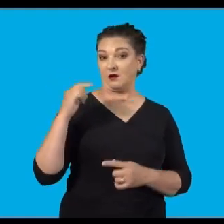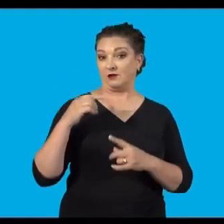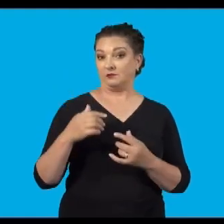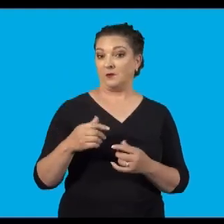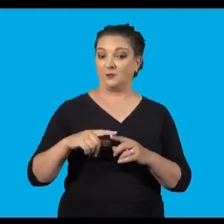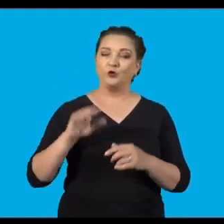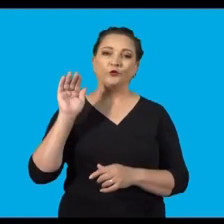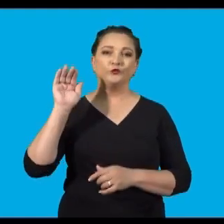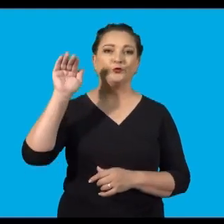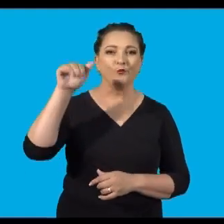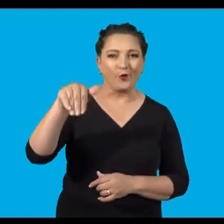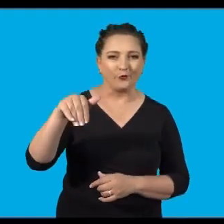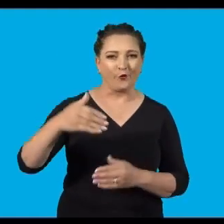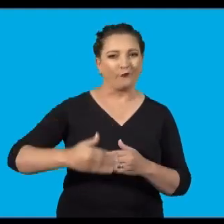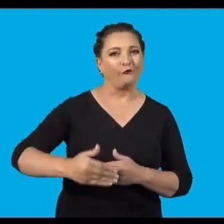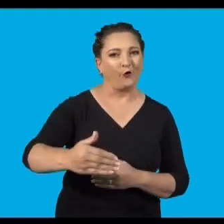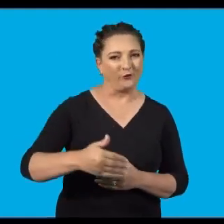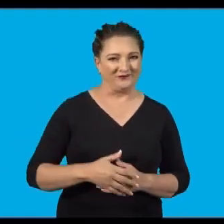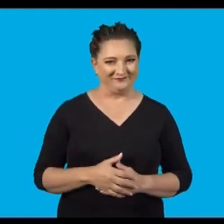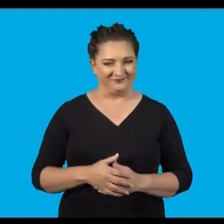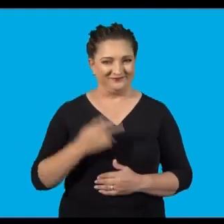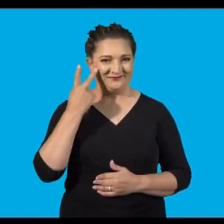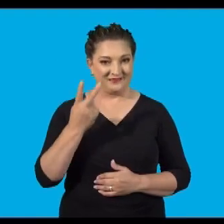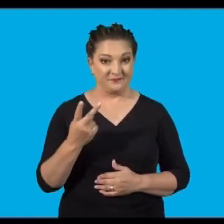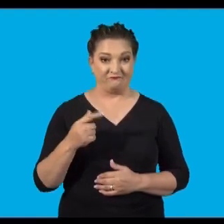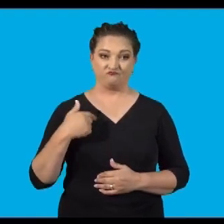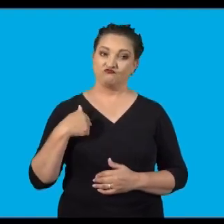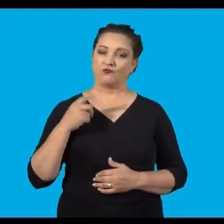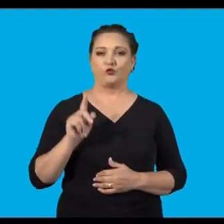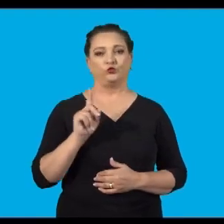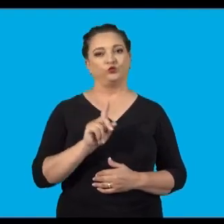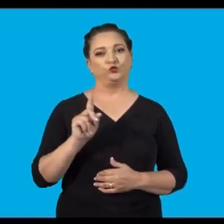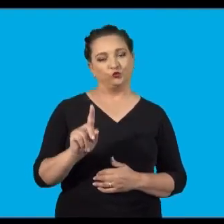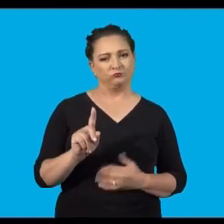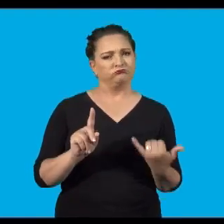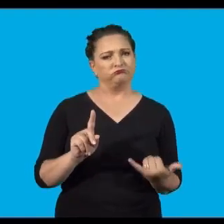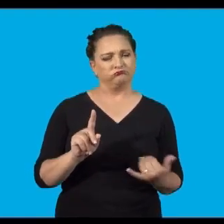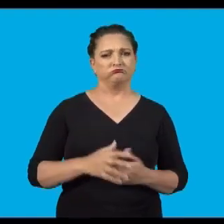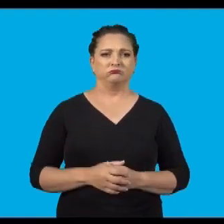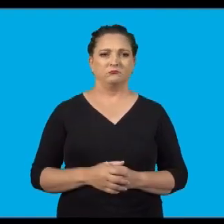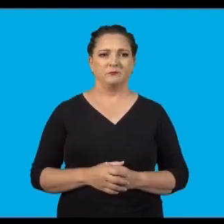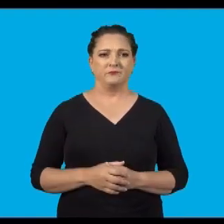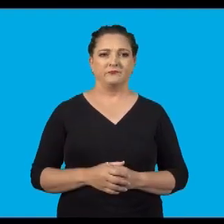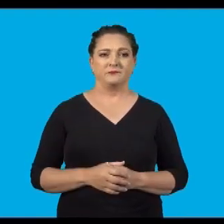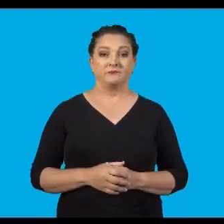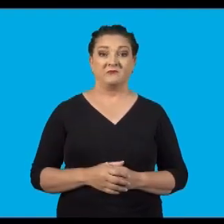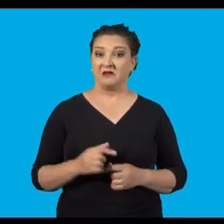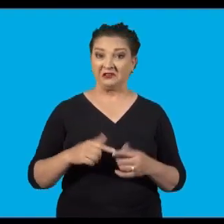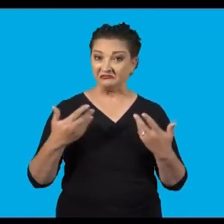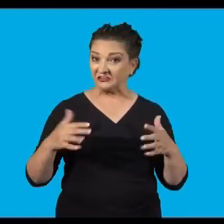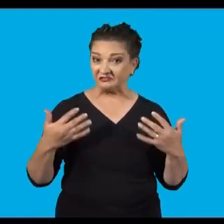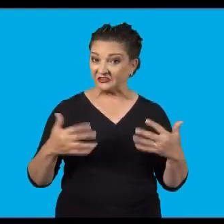when we move forward, it is tomorrow. Now look at our example. I walk, that's today. When